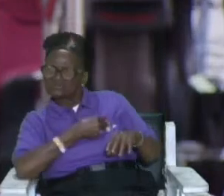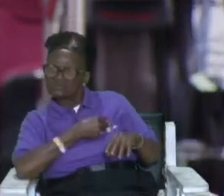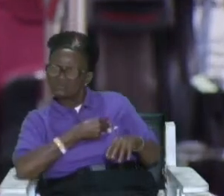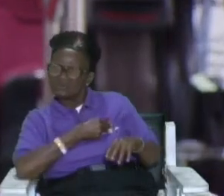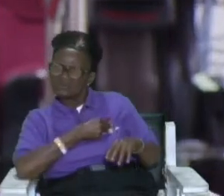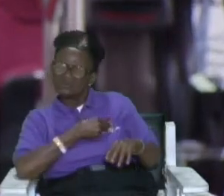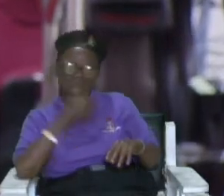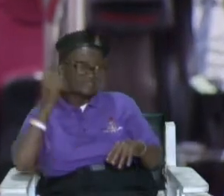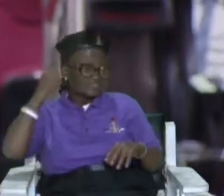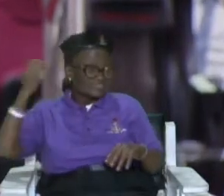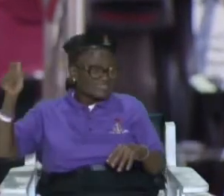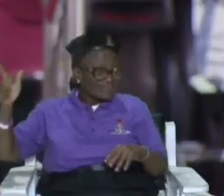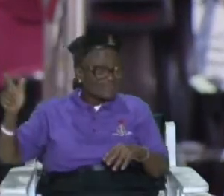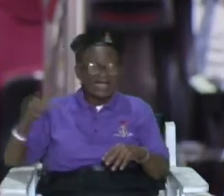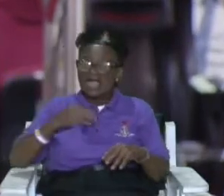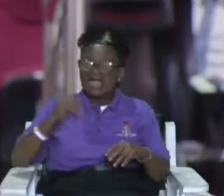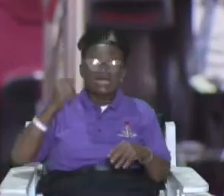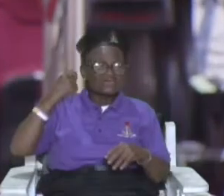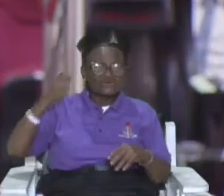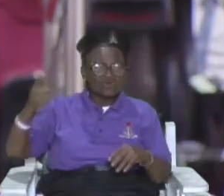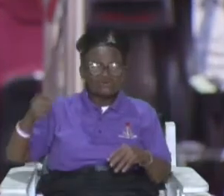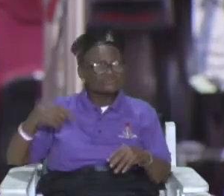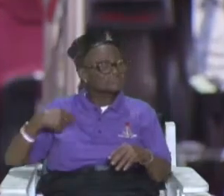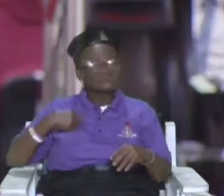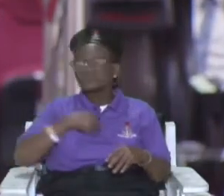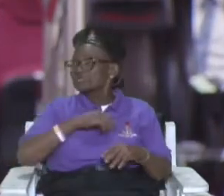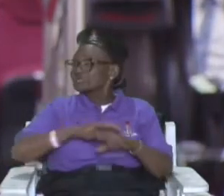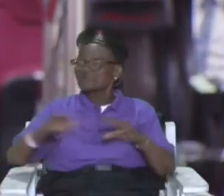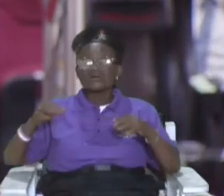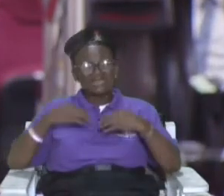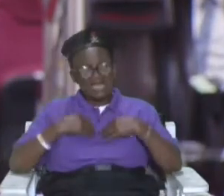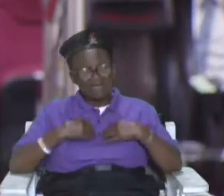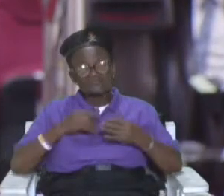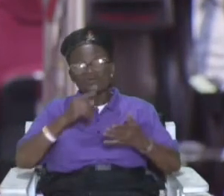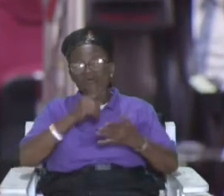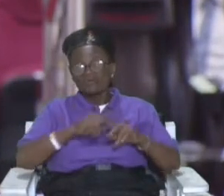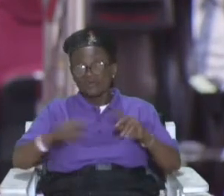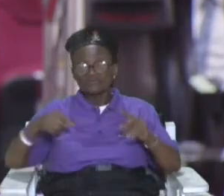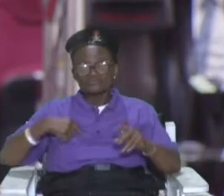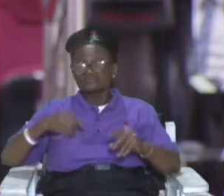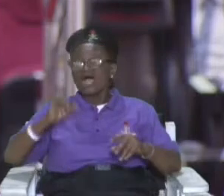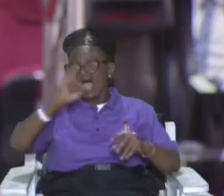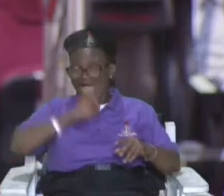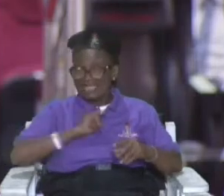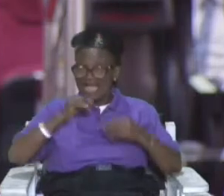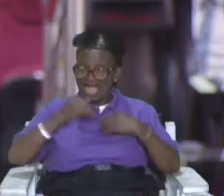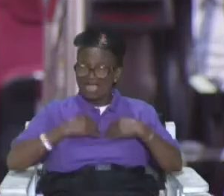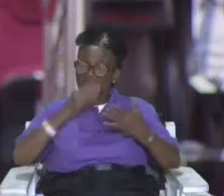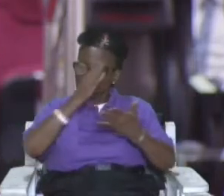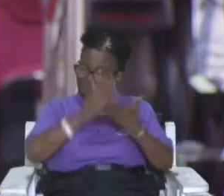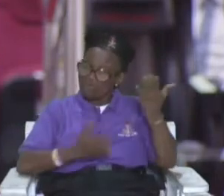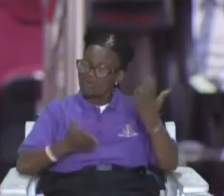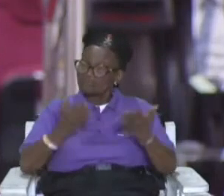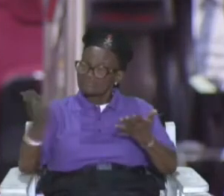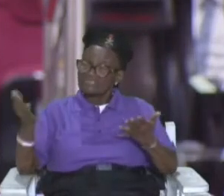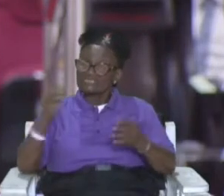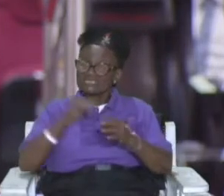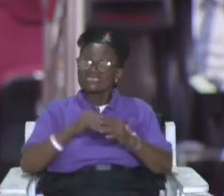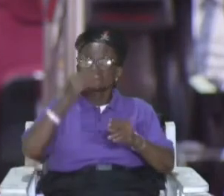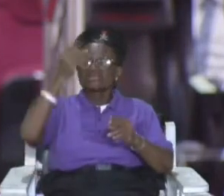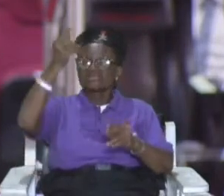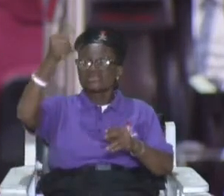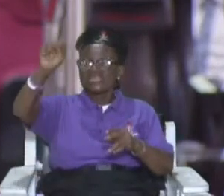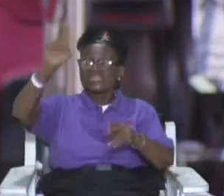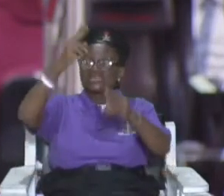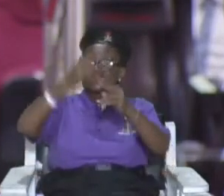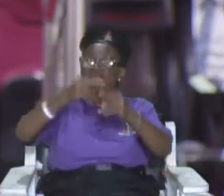Silver and gold have I none, but I have something. In the name of Jesus Christ of